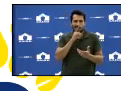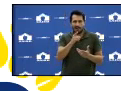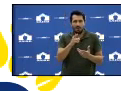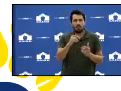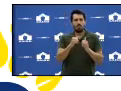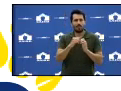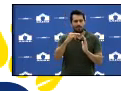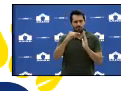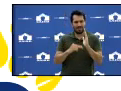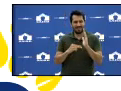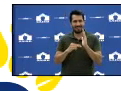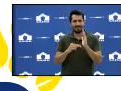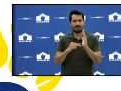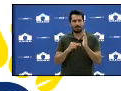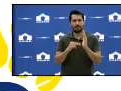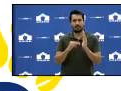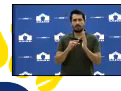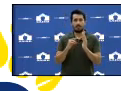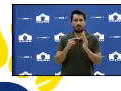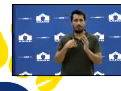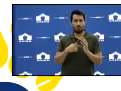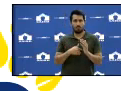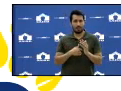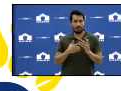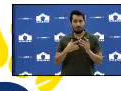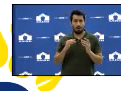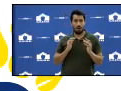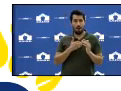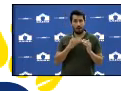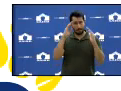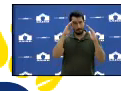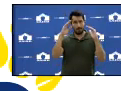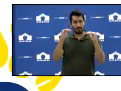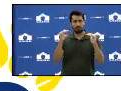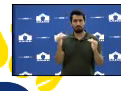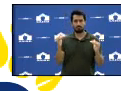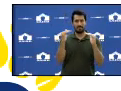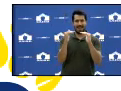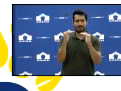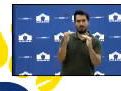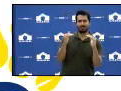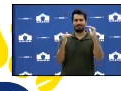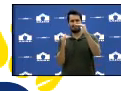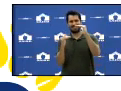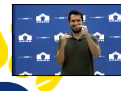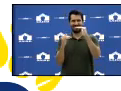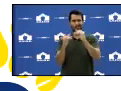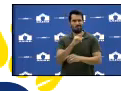reading, we have matched or surpassed our pre-pandemic levels in